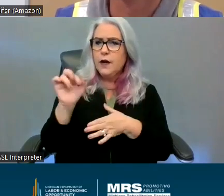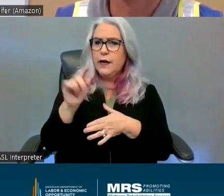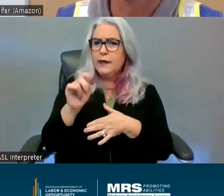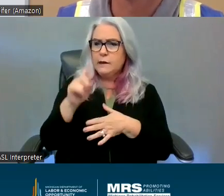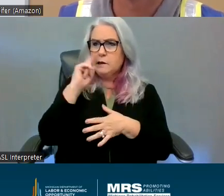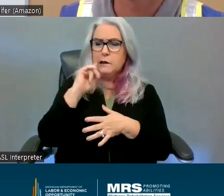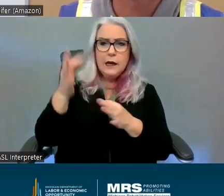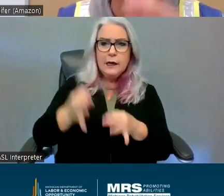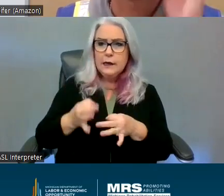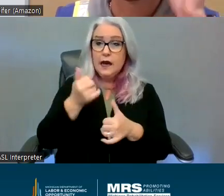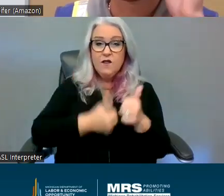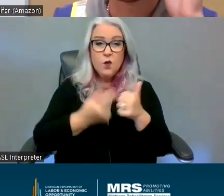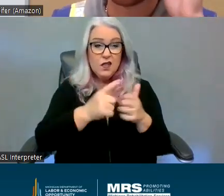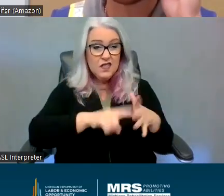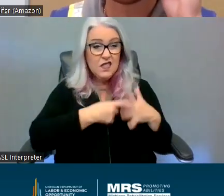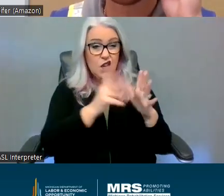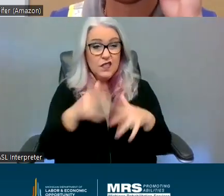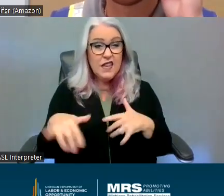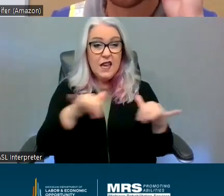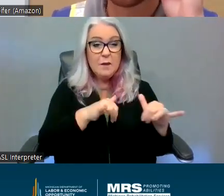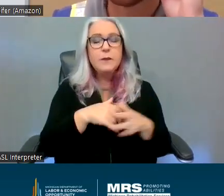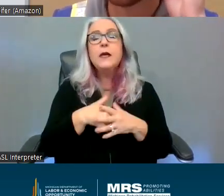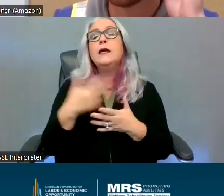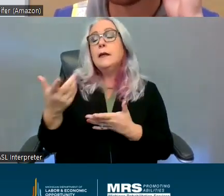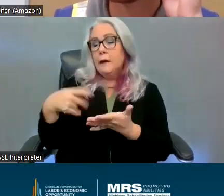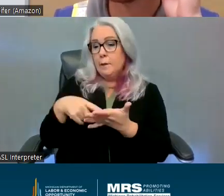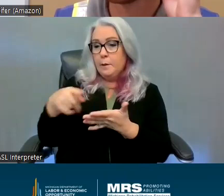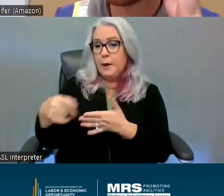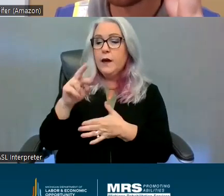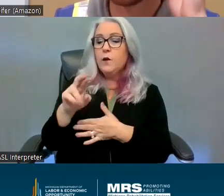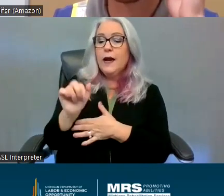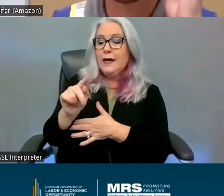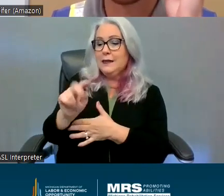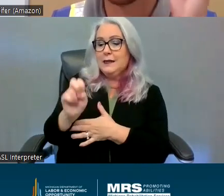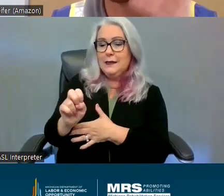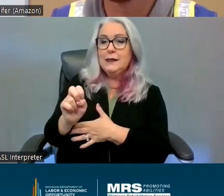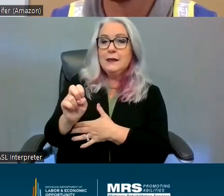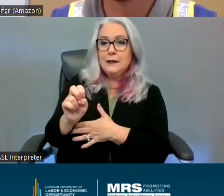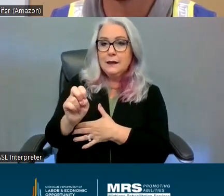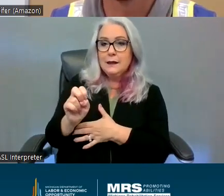same amount? Yeah. So pay rates determined on